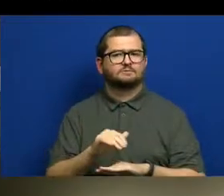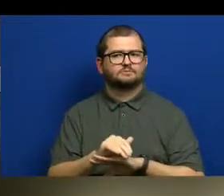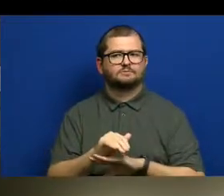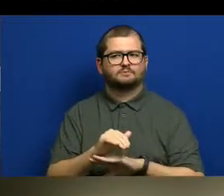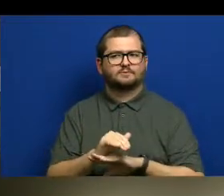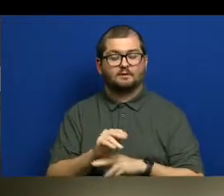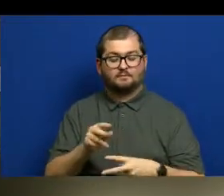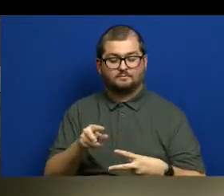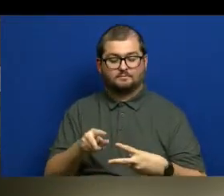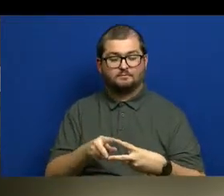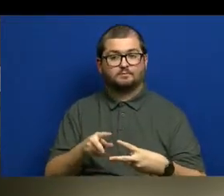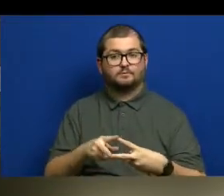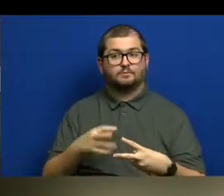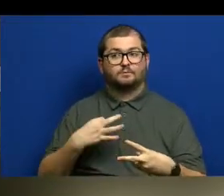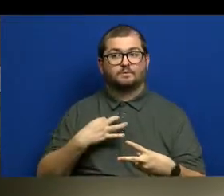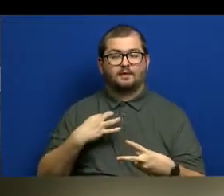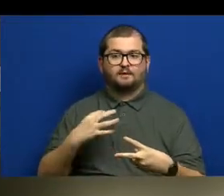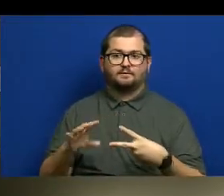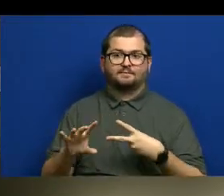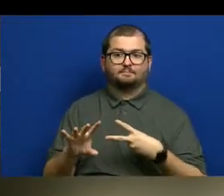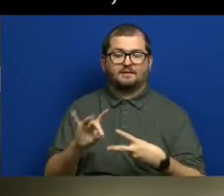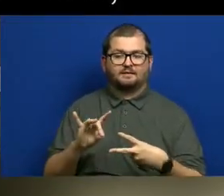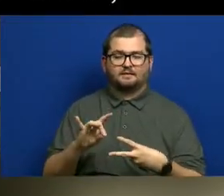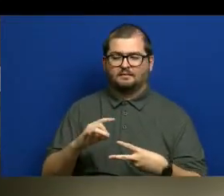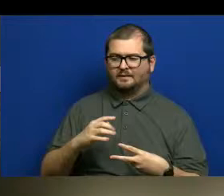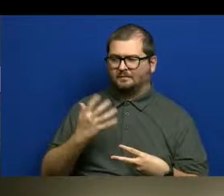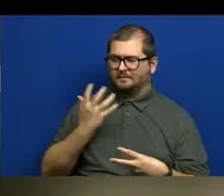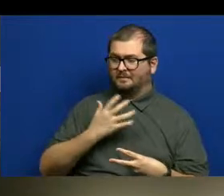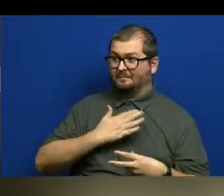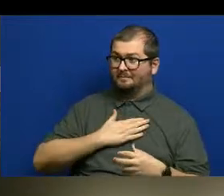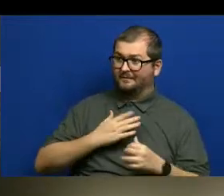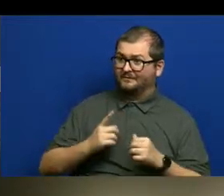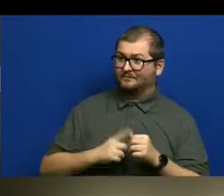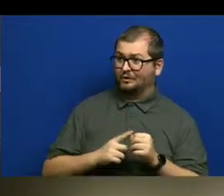one of the two candidates. I'm like, wow, at my first meeting,